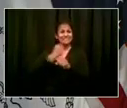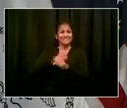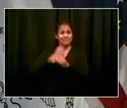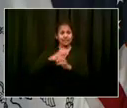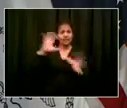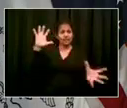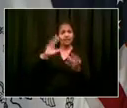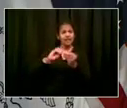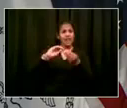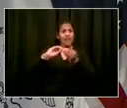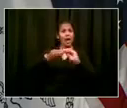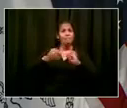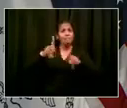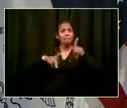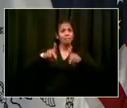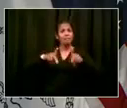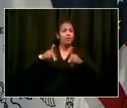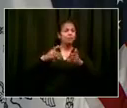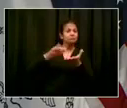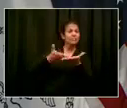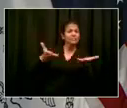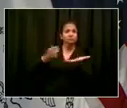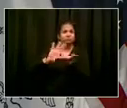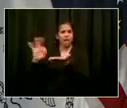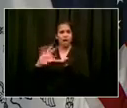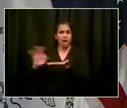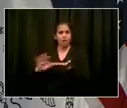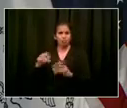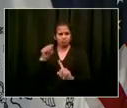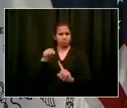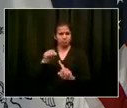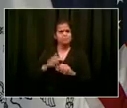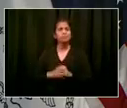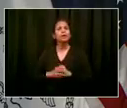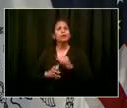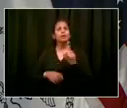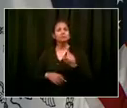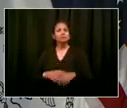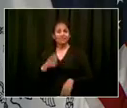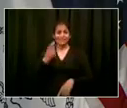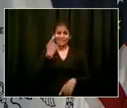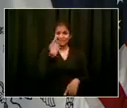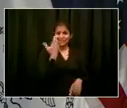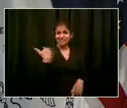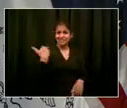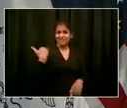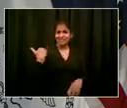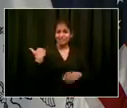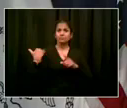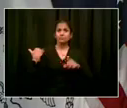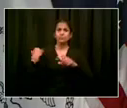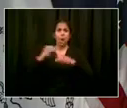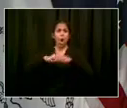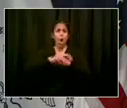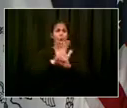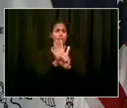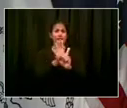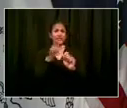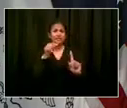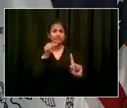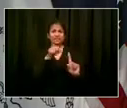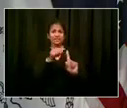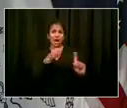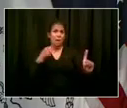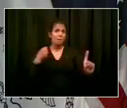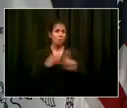When you needed to test people in Sunset Park, you threw out all these numbers, 400,000 phone calls. You knocked